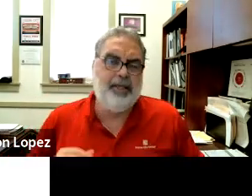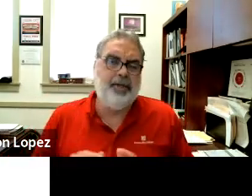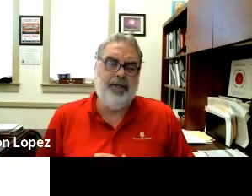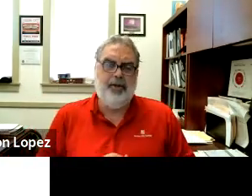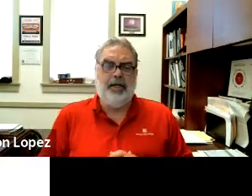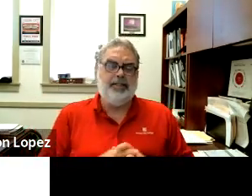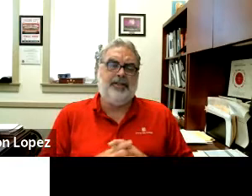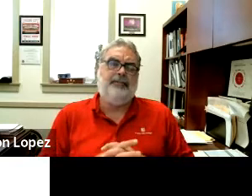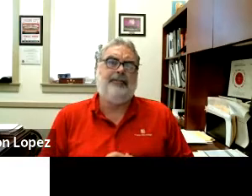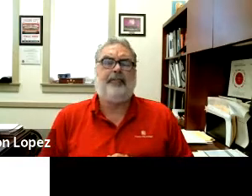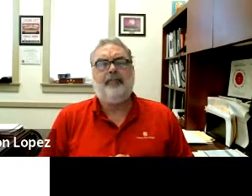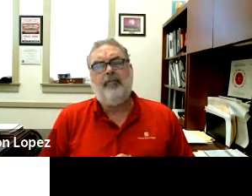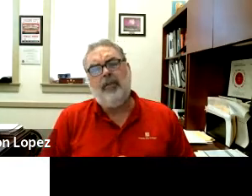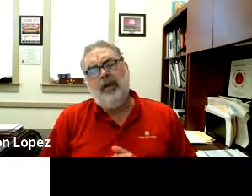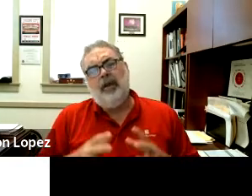Typically, the district utilizes